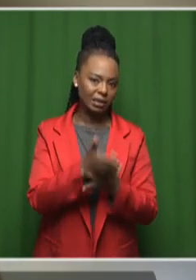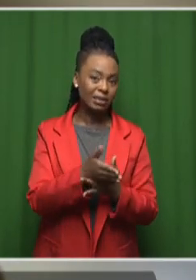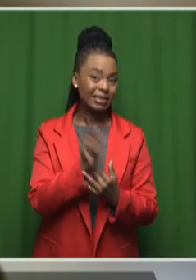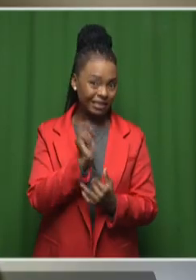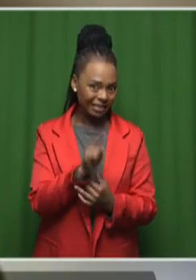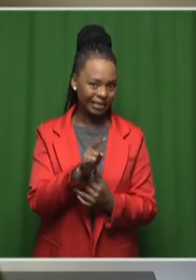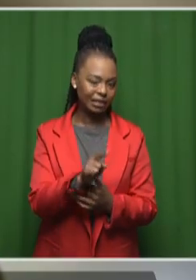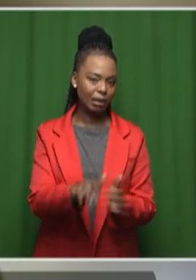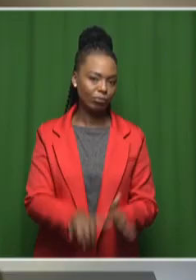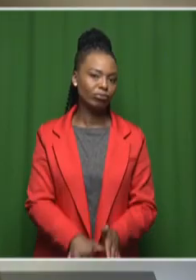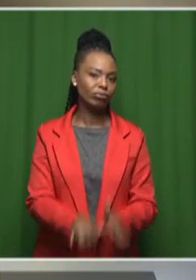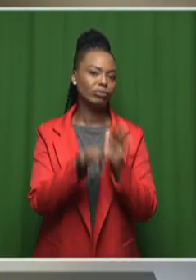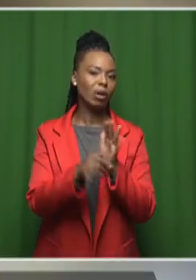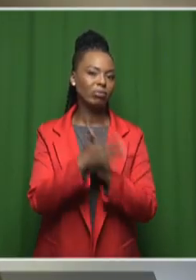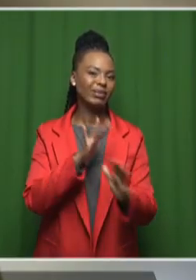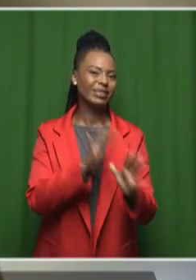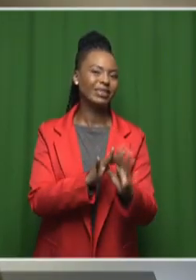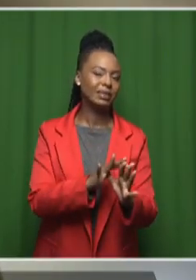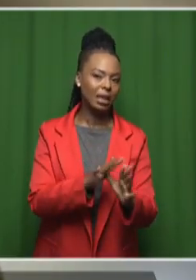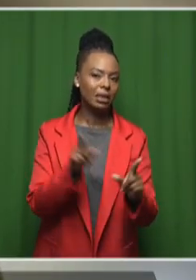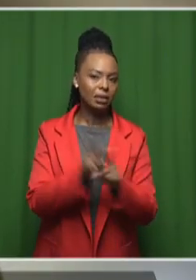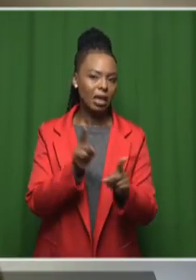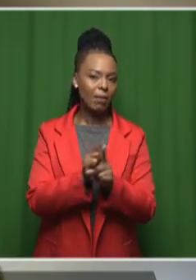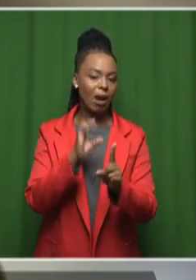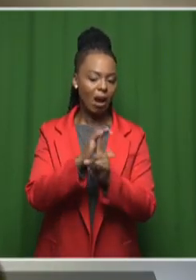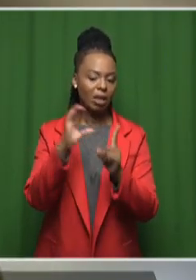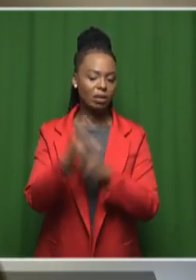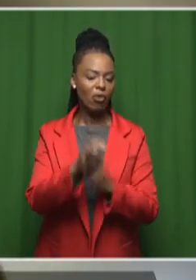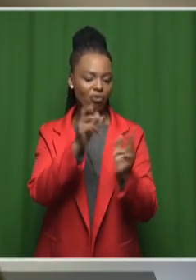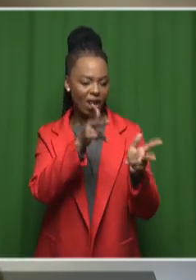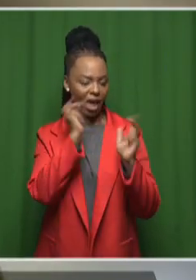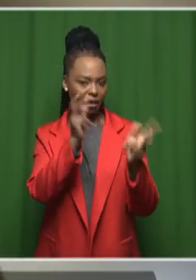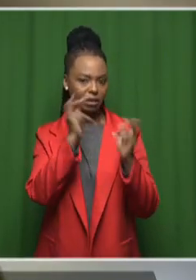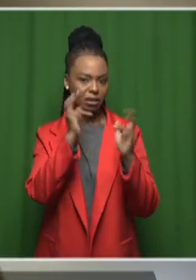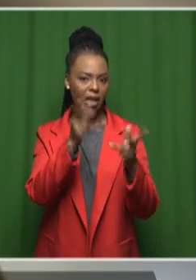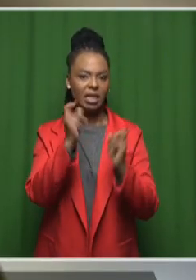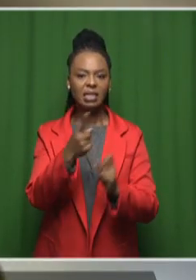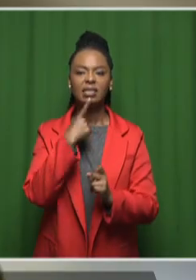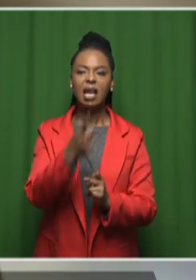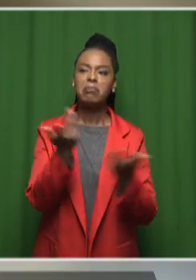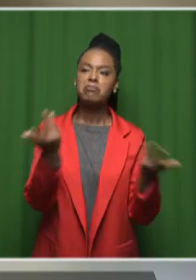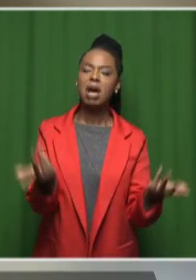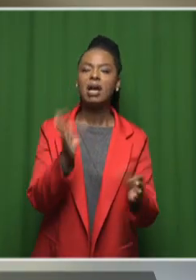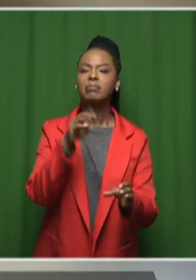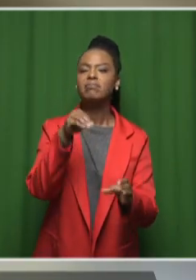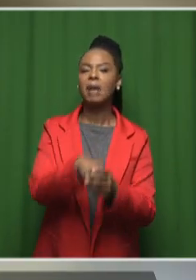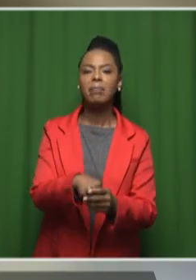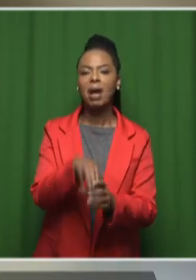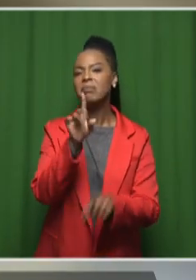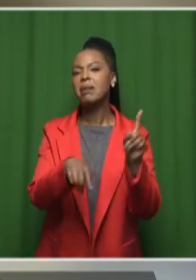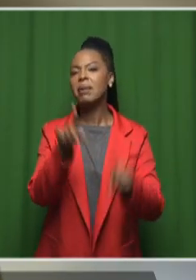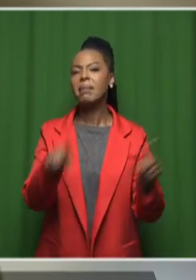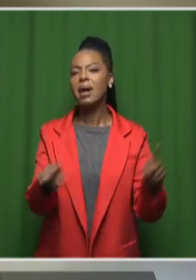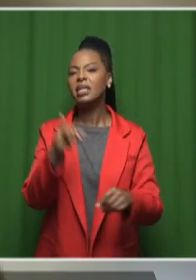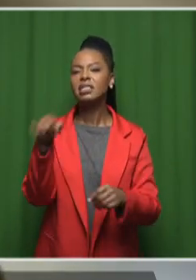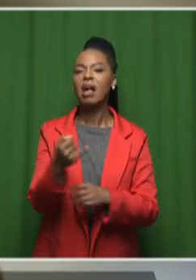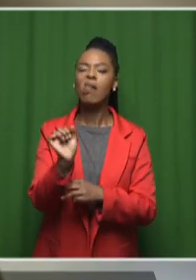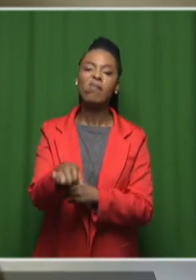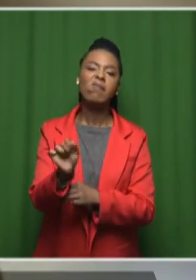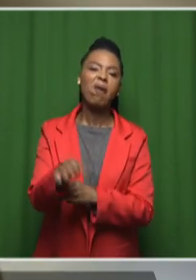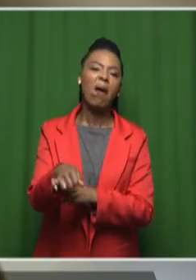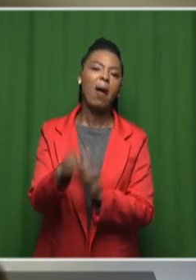access, and it's also developing a culture of listening and not approaching diversity and inclusion as some kind of tick box approach that you have to